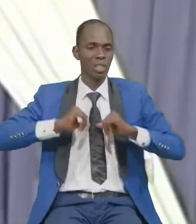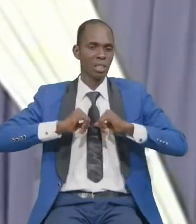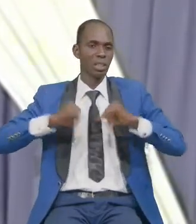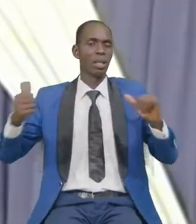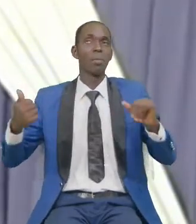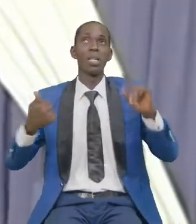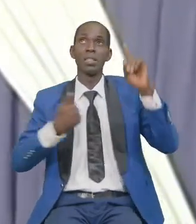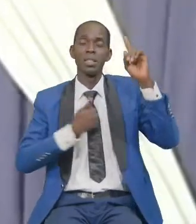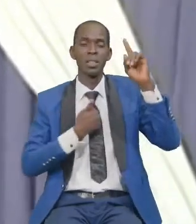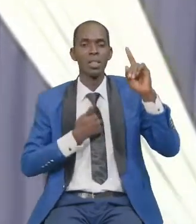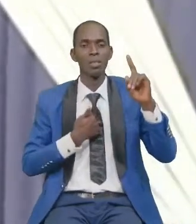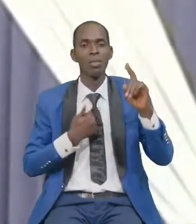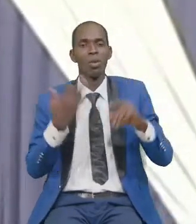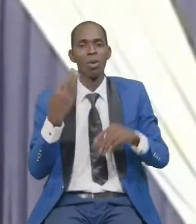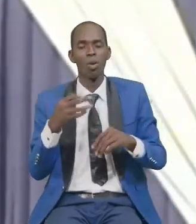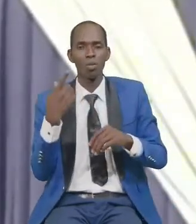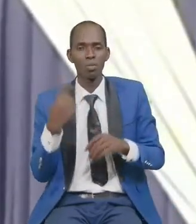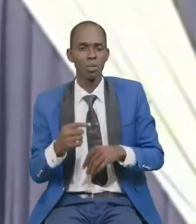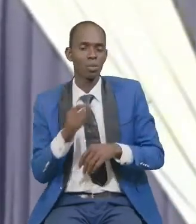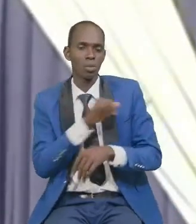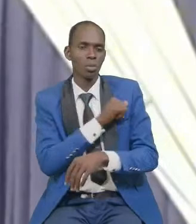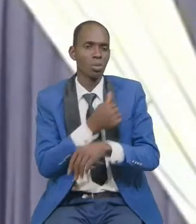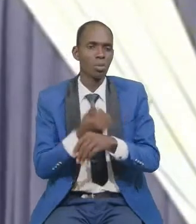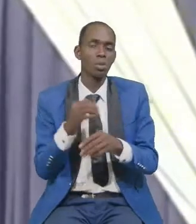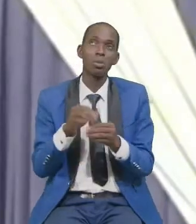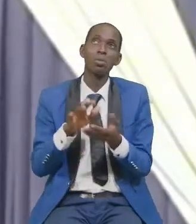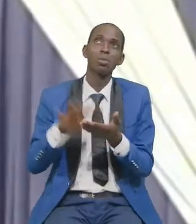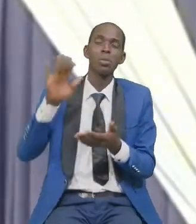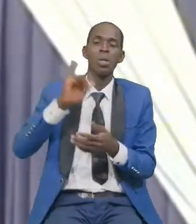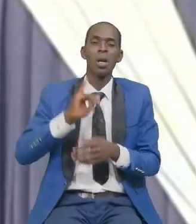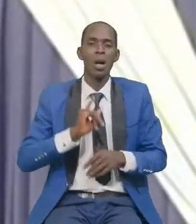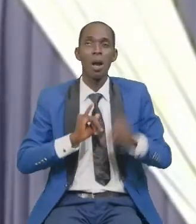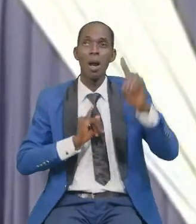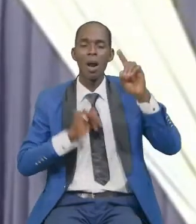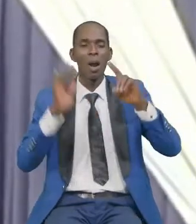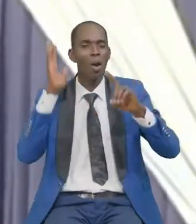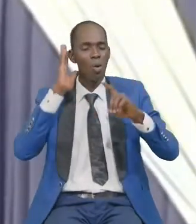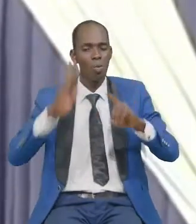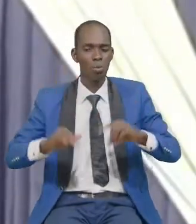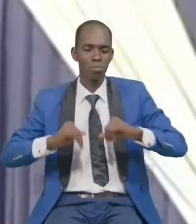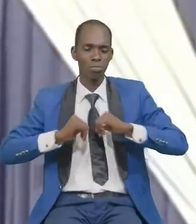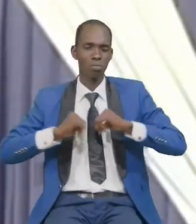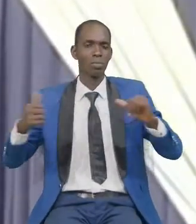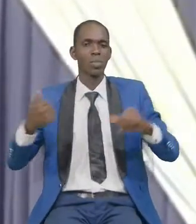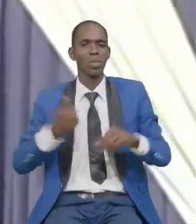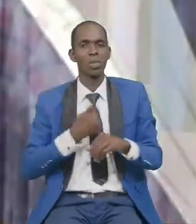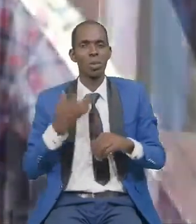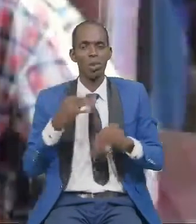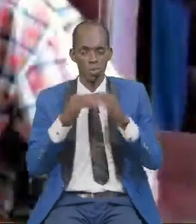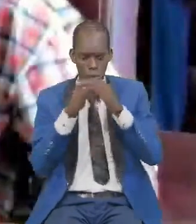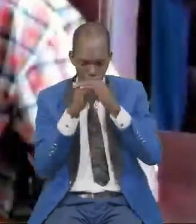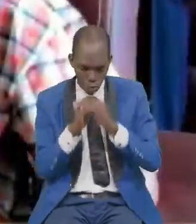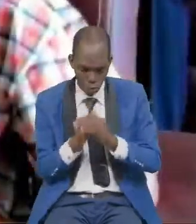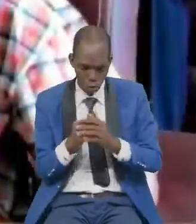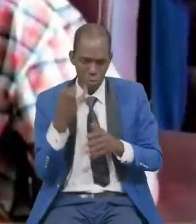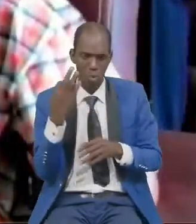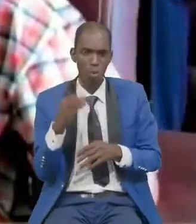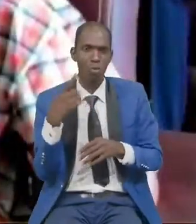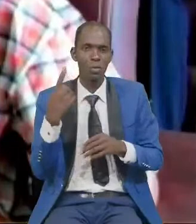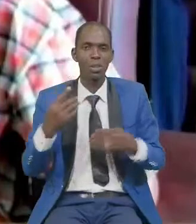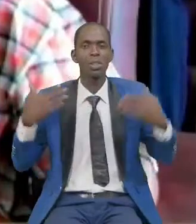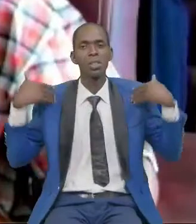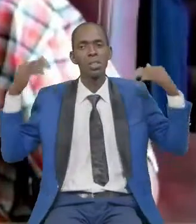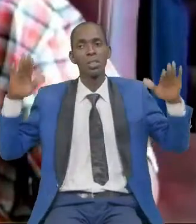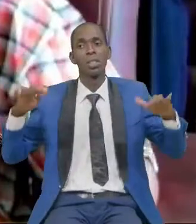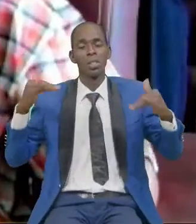will deny myself of the adoration of the angels forever and ever. I will go into the